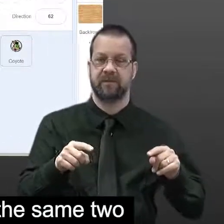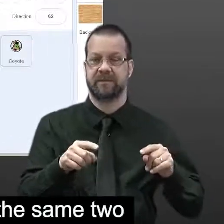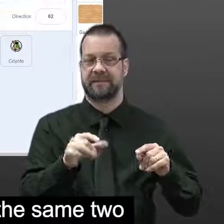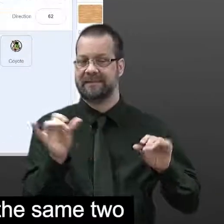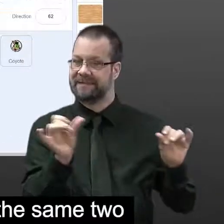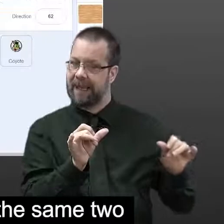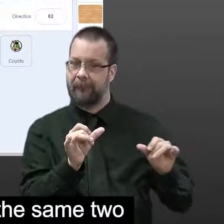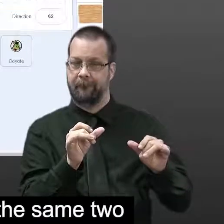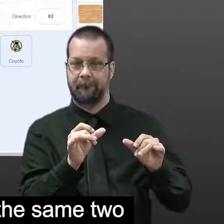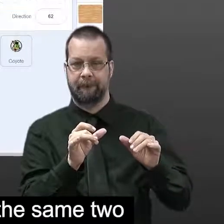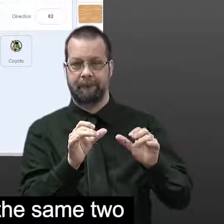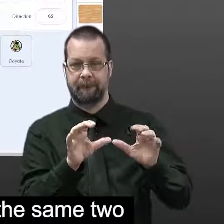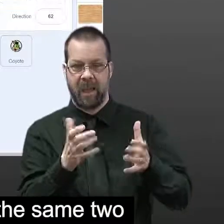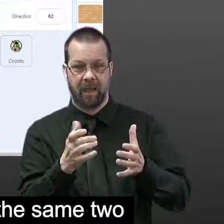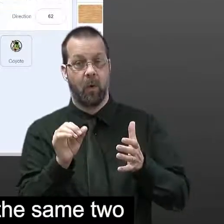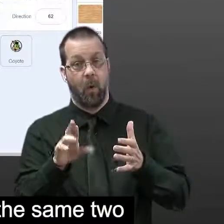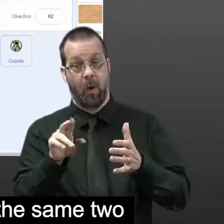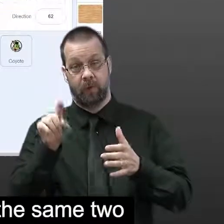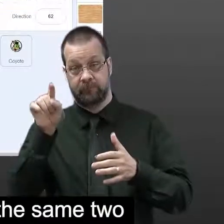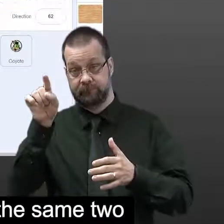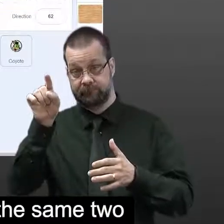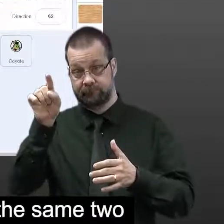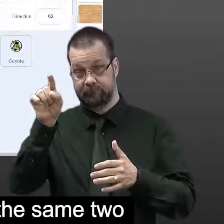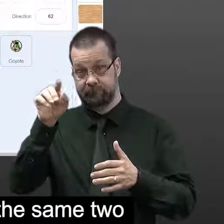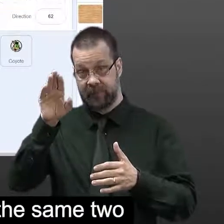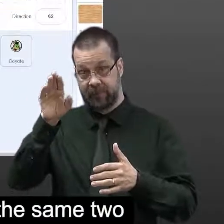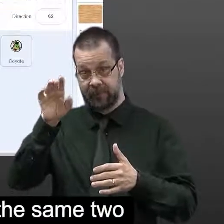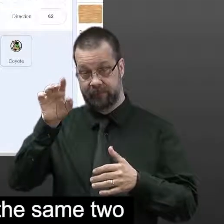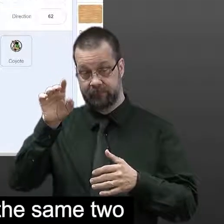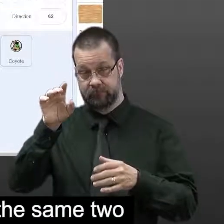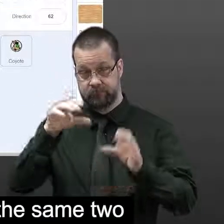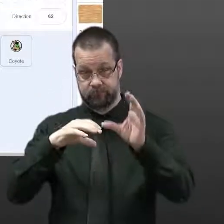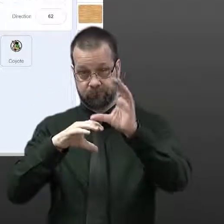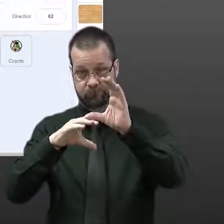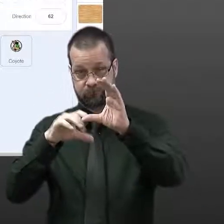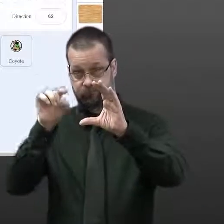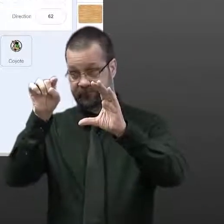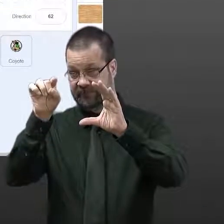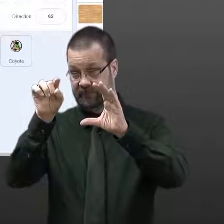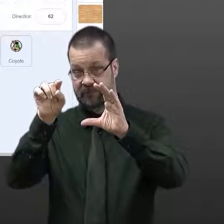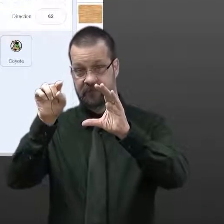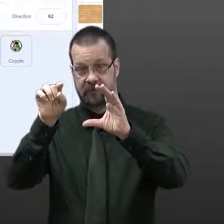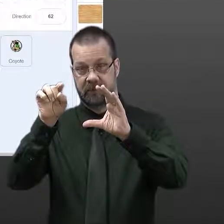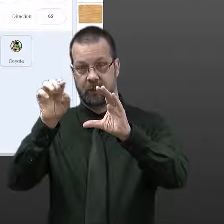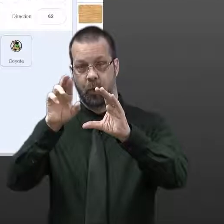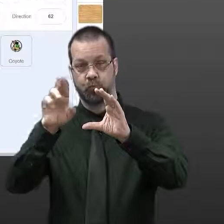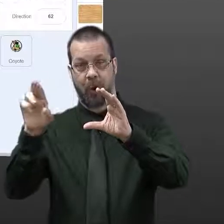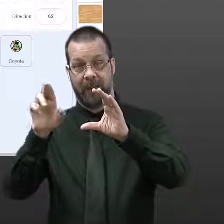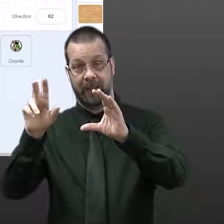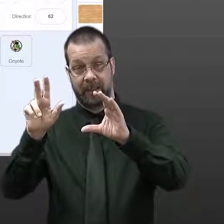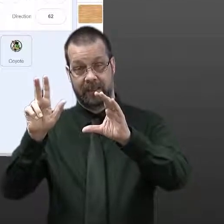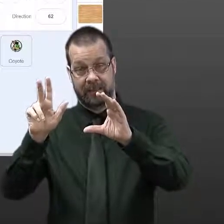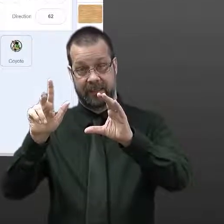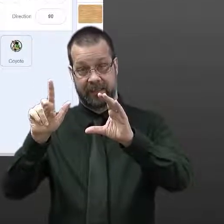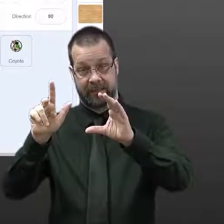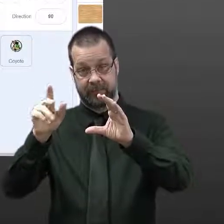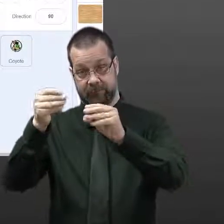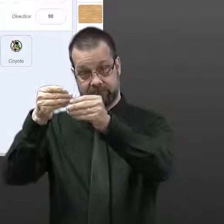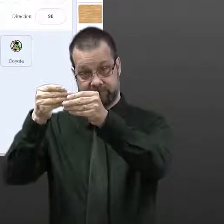to operators and variables and grab the same two blocks if you want. You can also right click on this block with